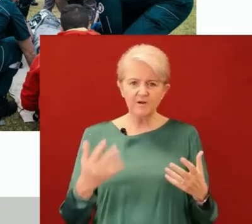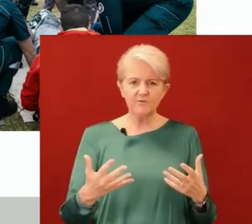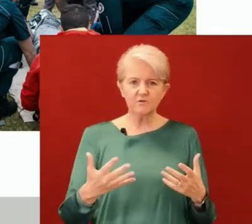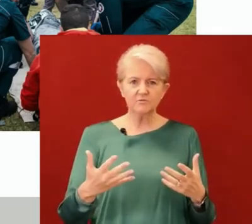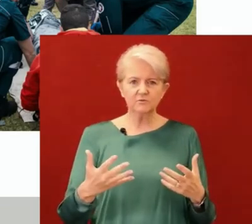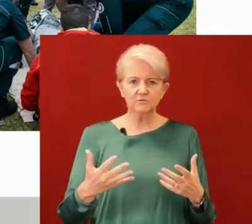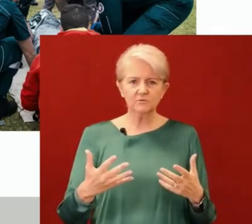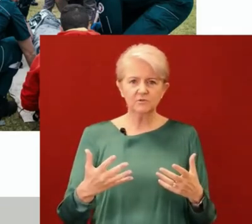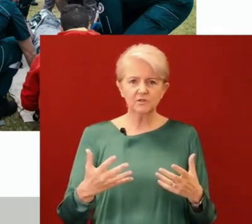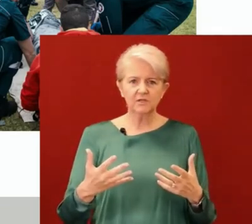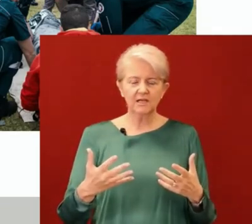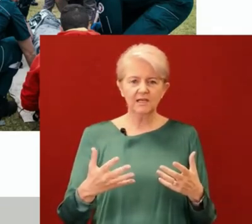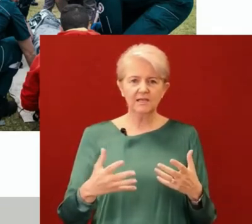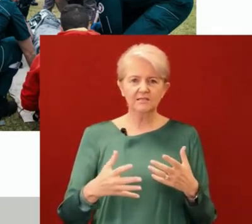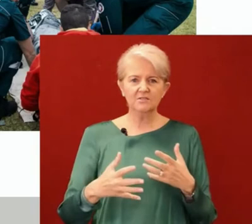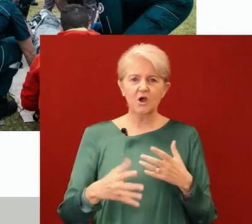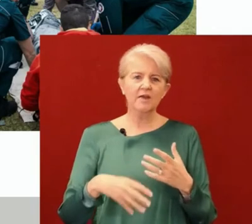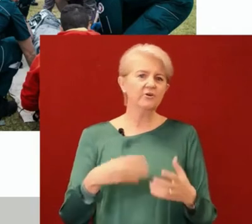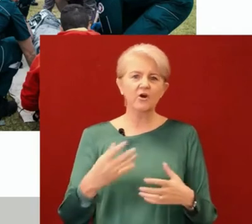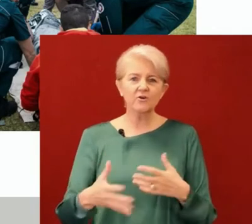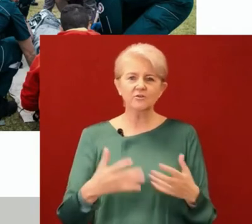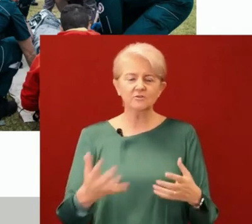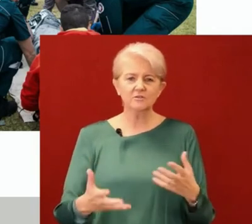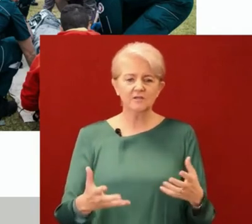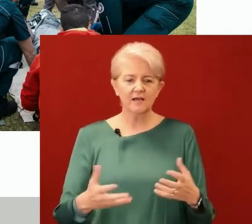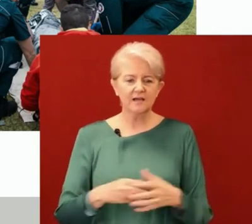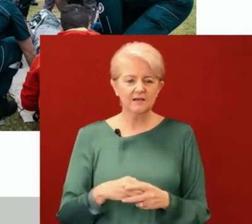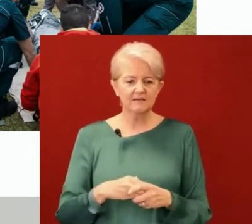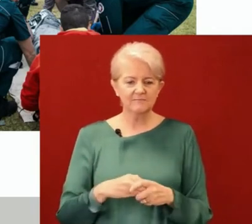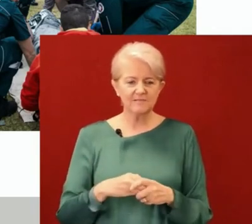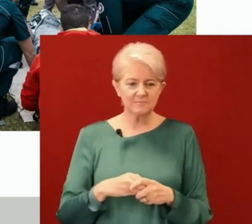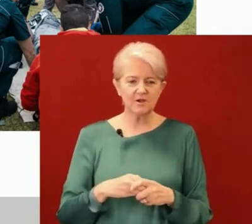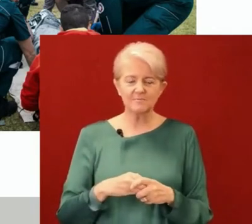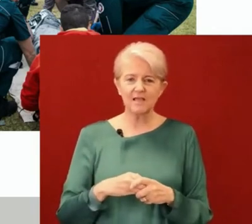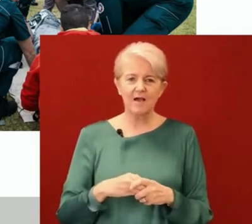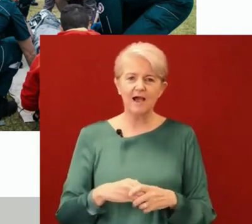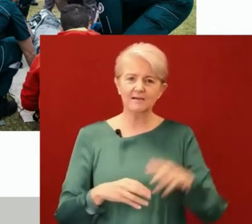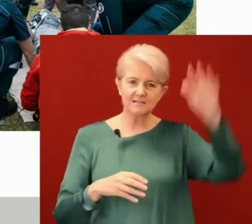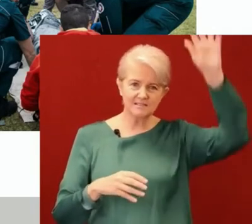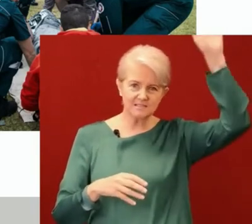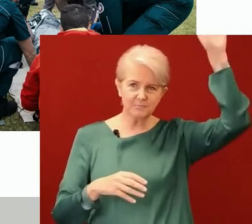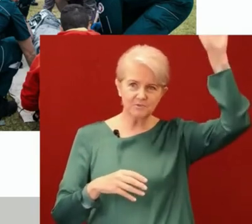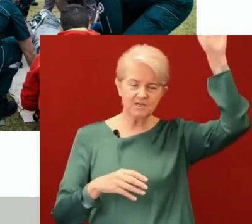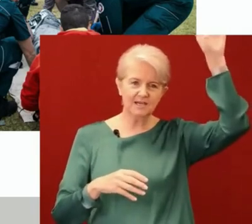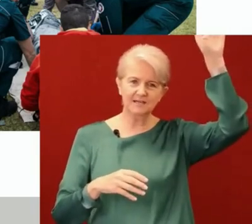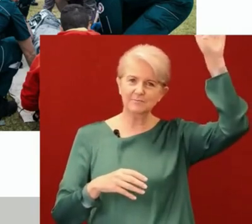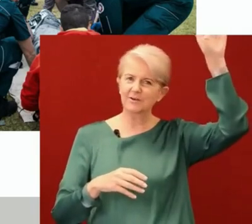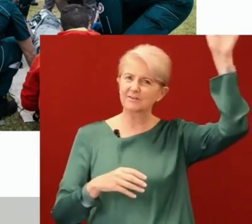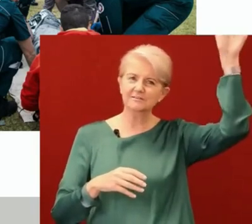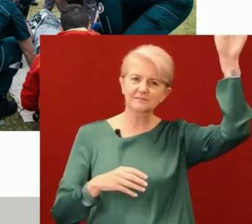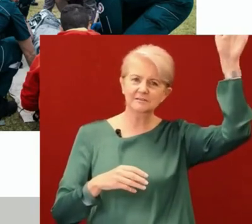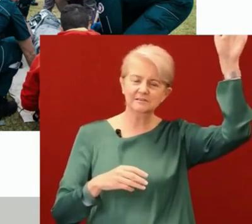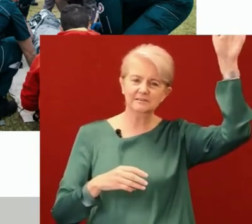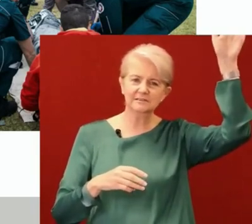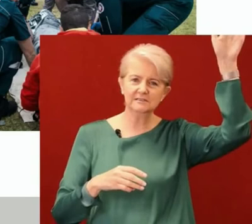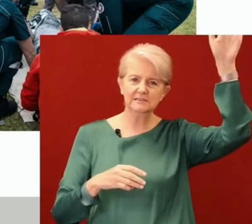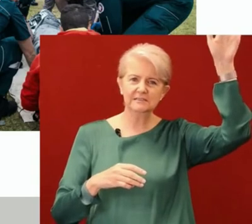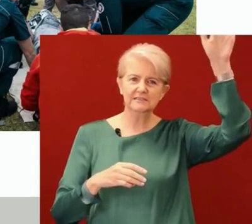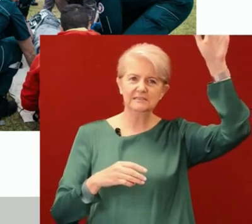And I'm pretty forceful. And I know sometimes how hard it is to put your hand up and go,